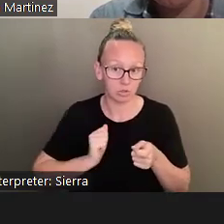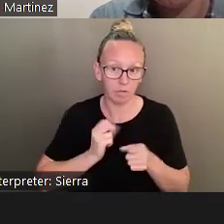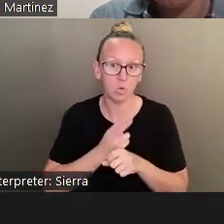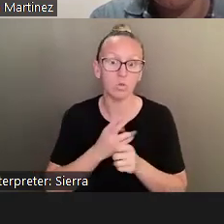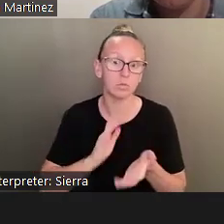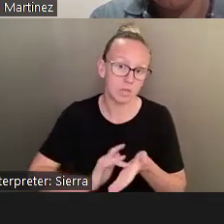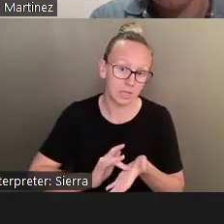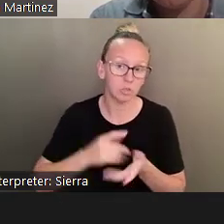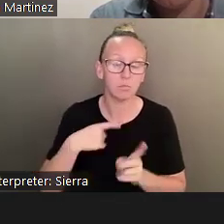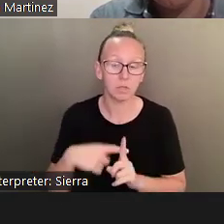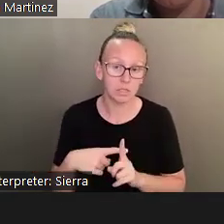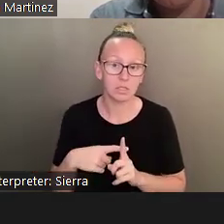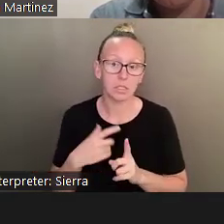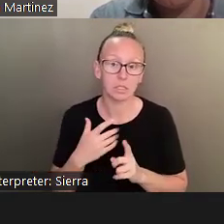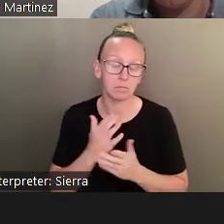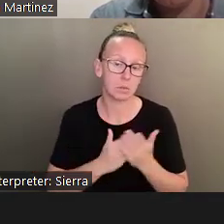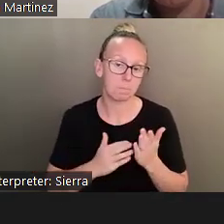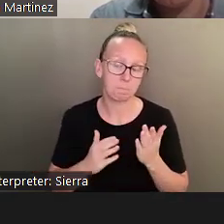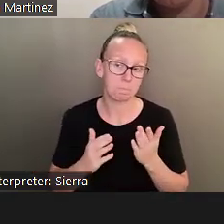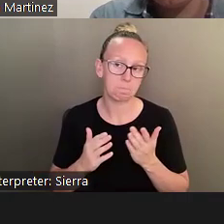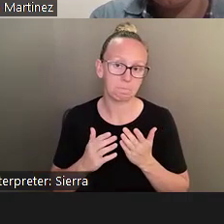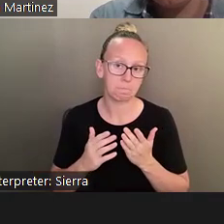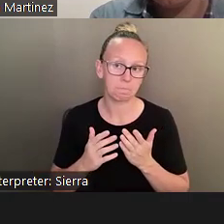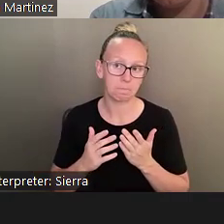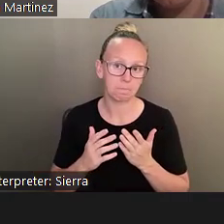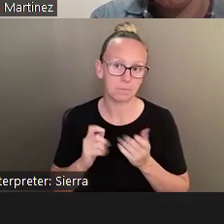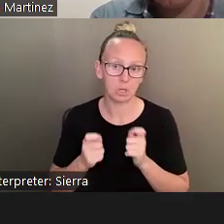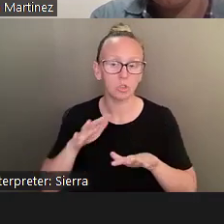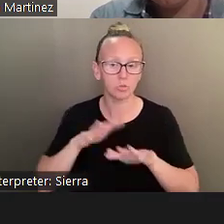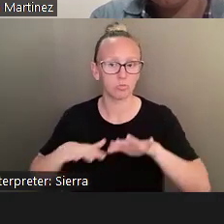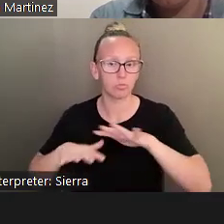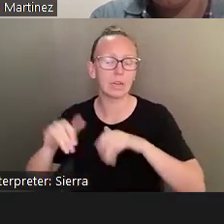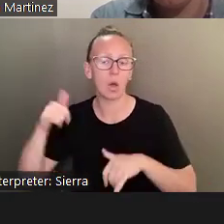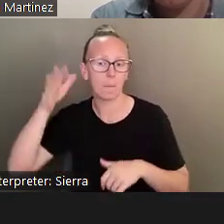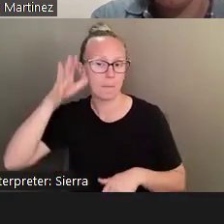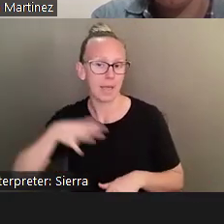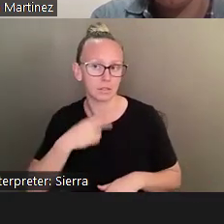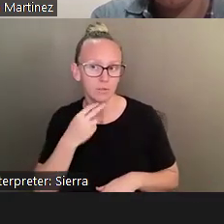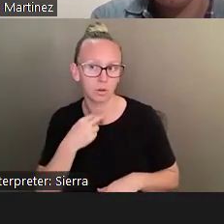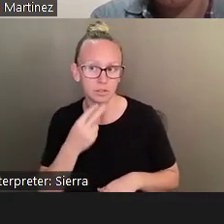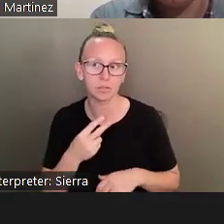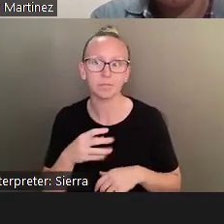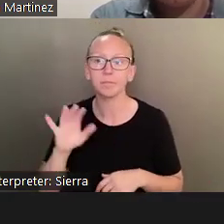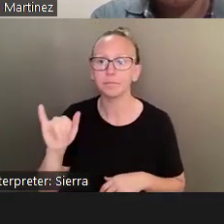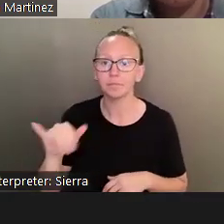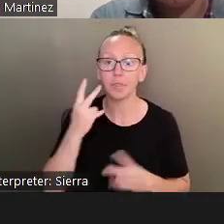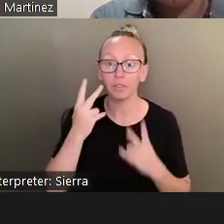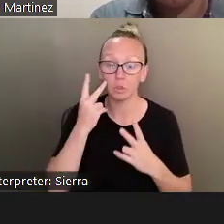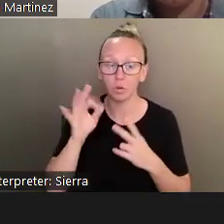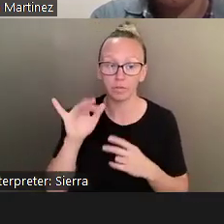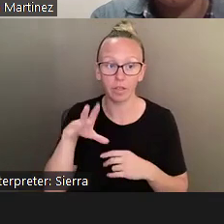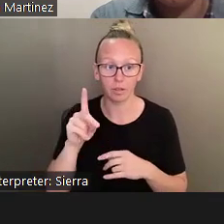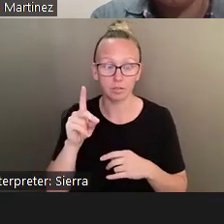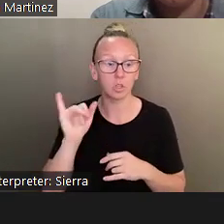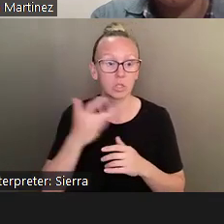and some changes to. Formal visual fields are usually performed by placing the patient's head in a